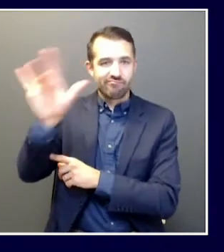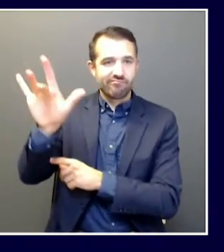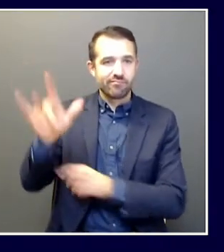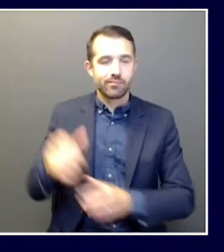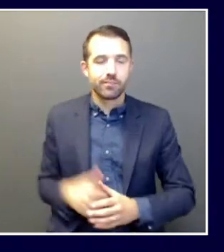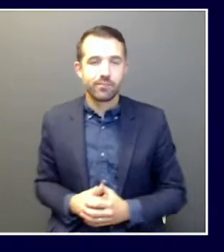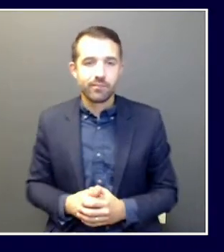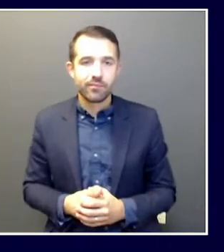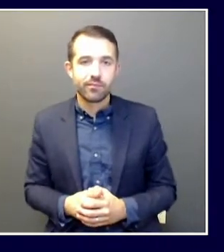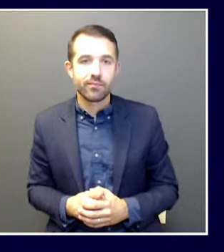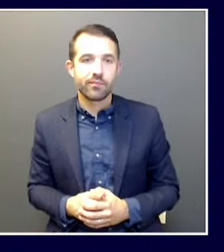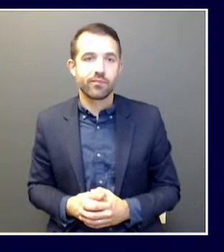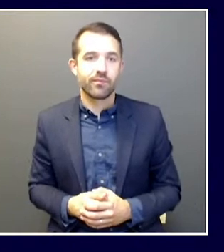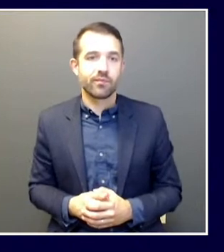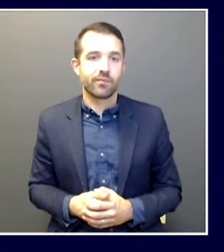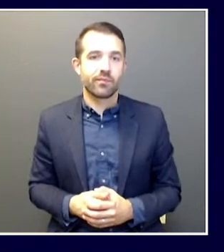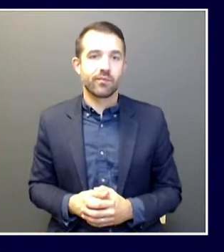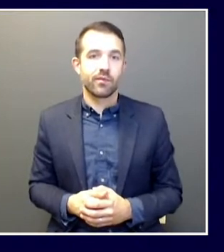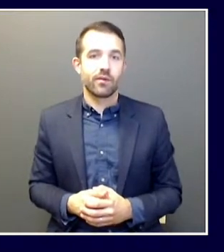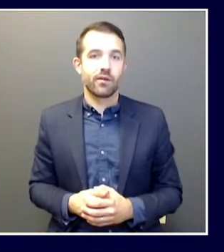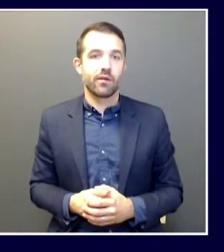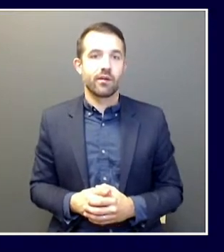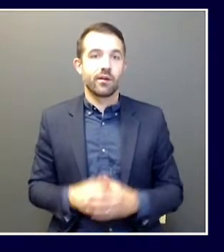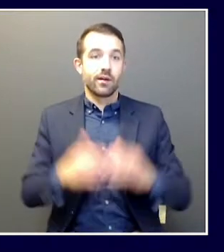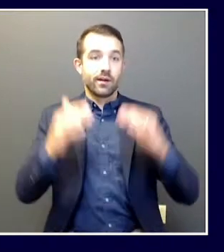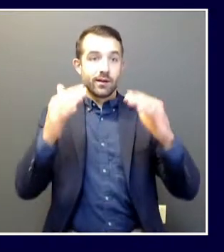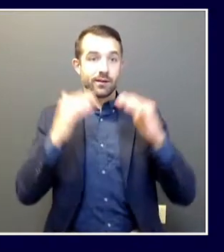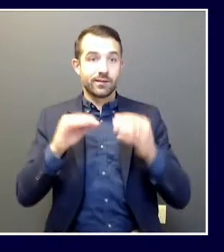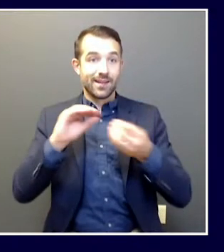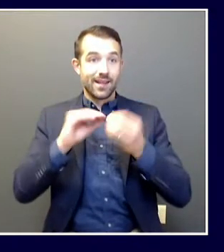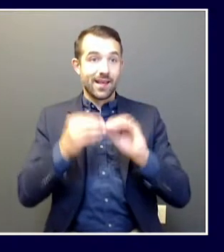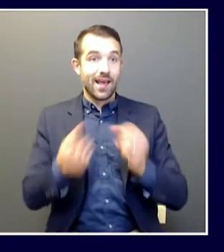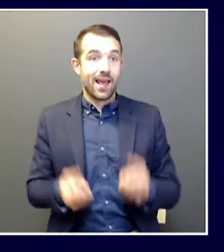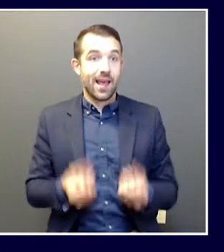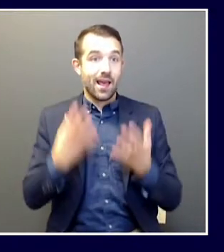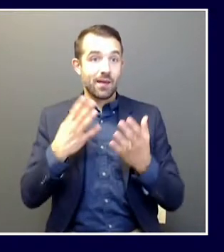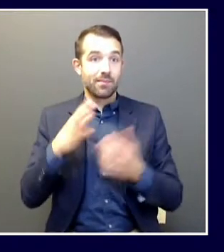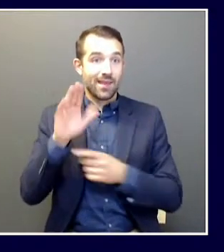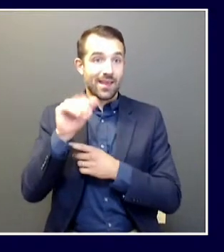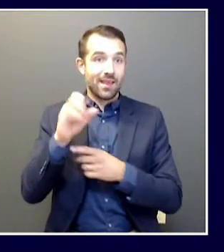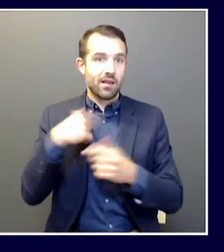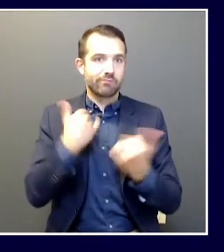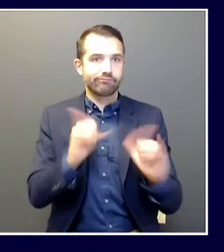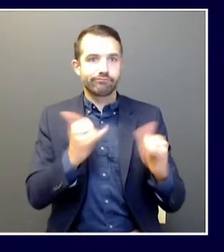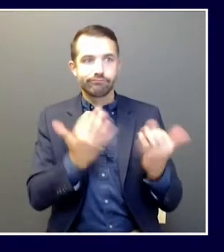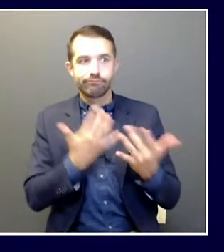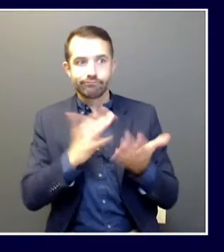in connection here. In terms of the backlog, Joe, there is zero backlog.